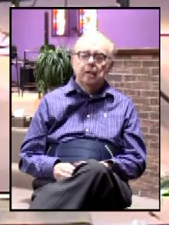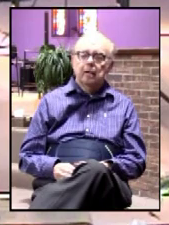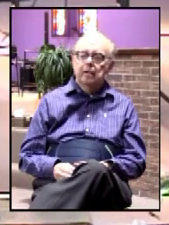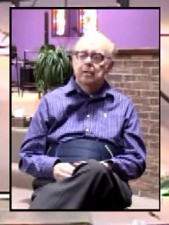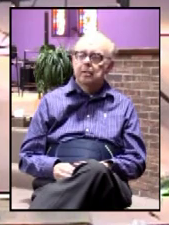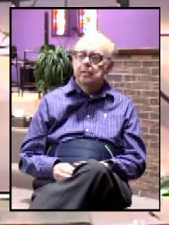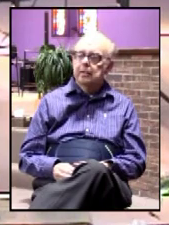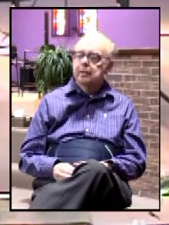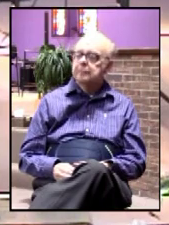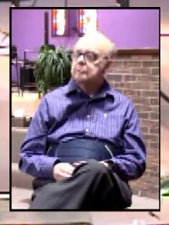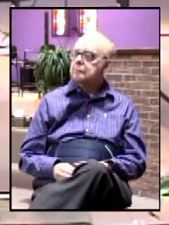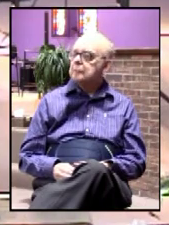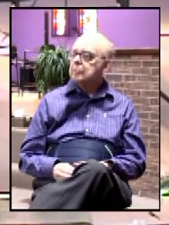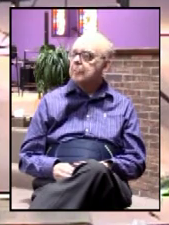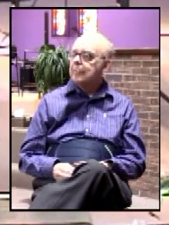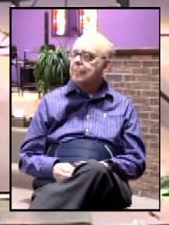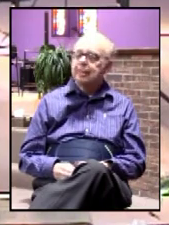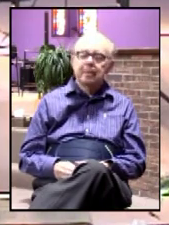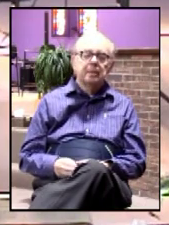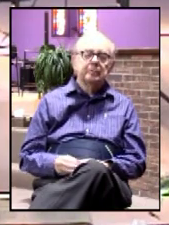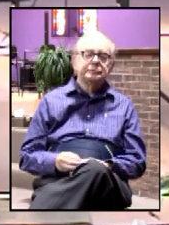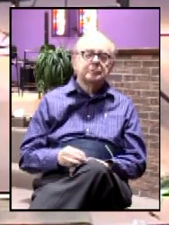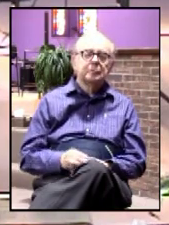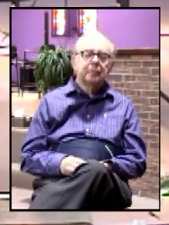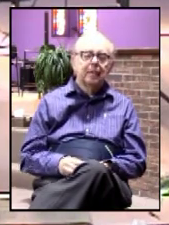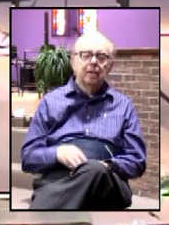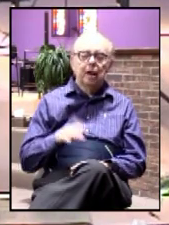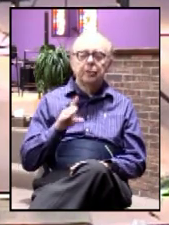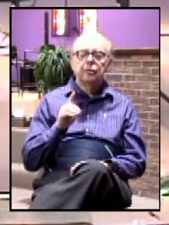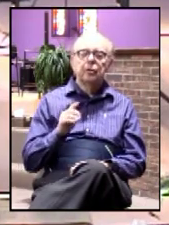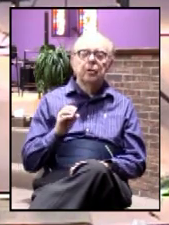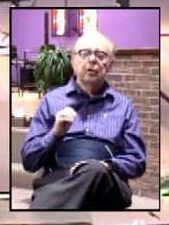Jordache ain't even around anymore, is it? Shows how old I am.